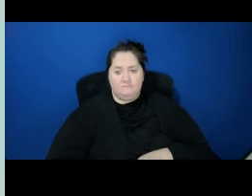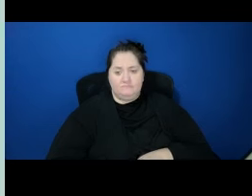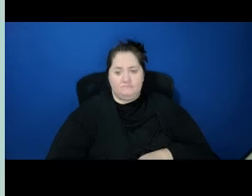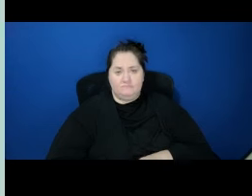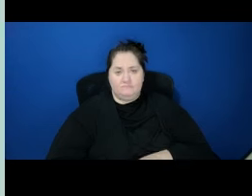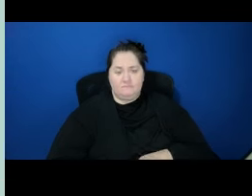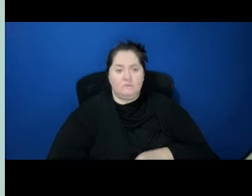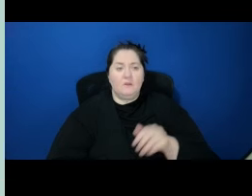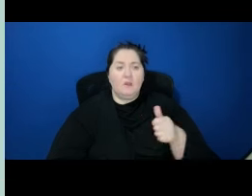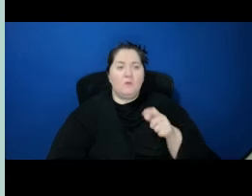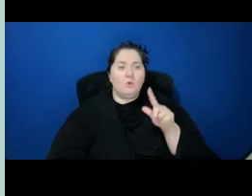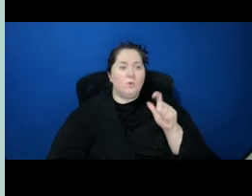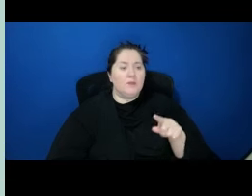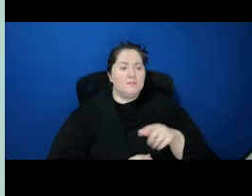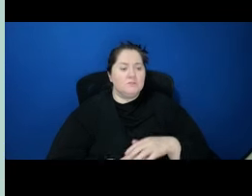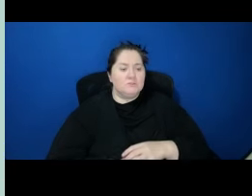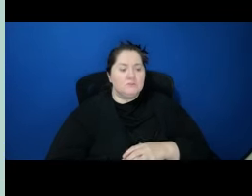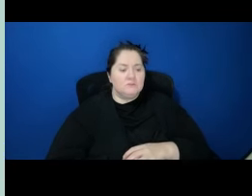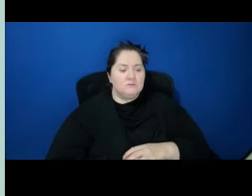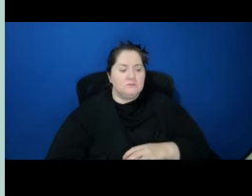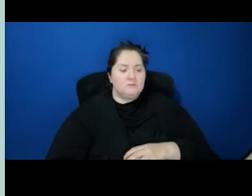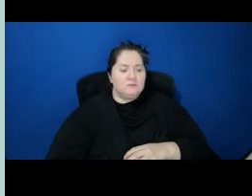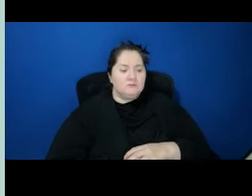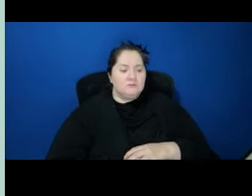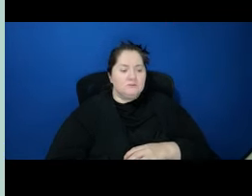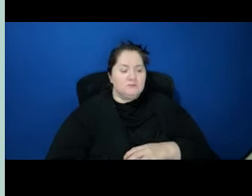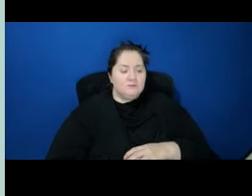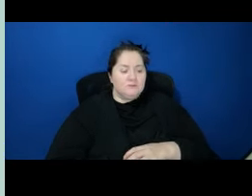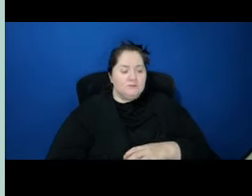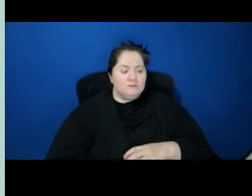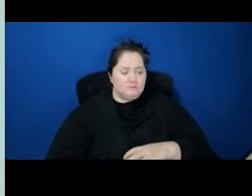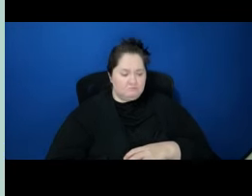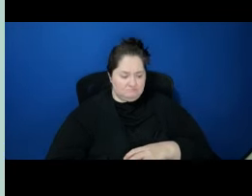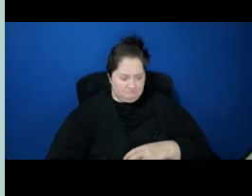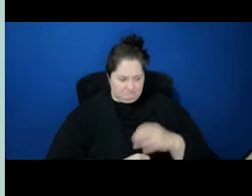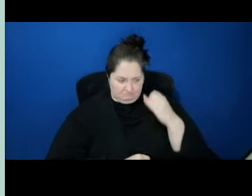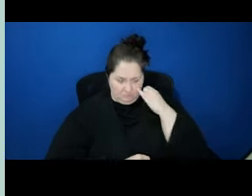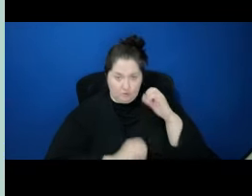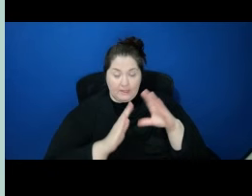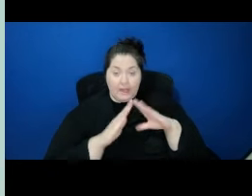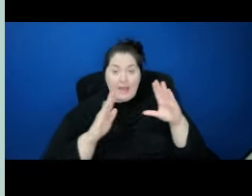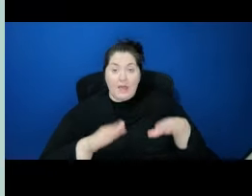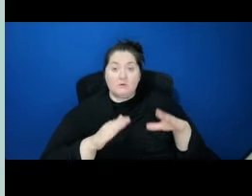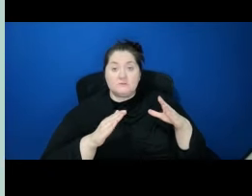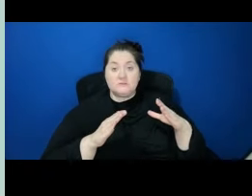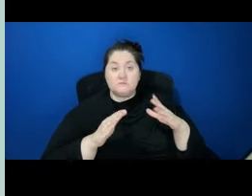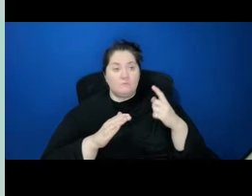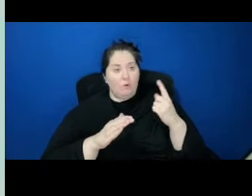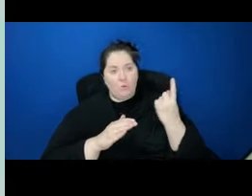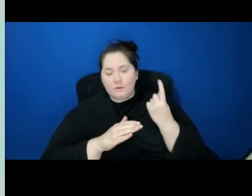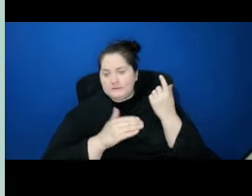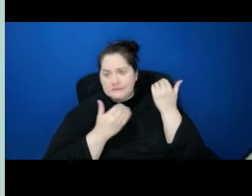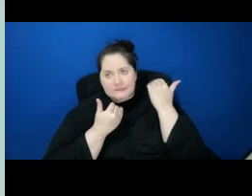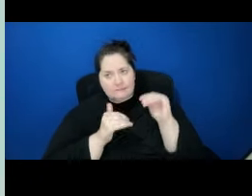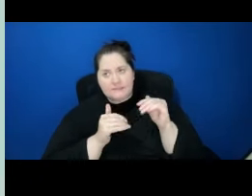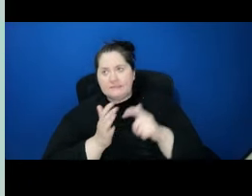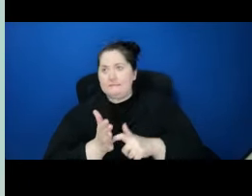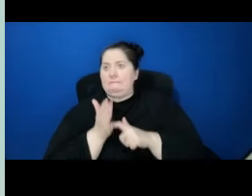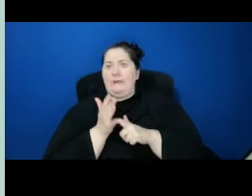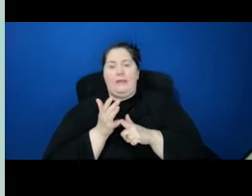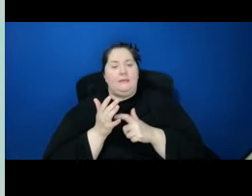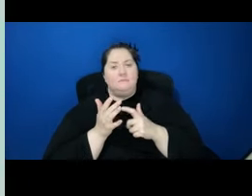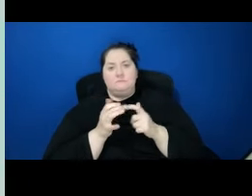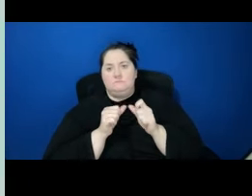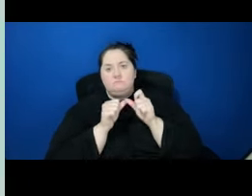There's another question about the questioner supposes that housing supply will always be limited and demand is essentially